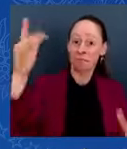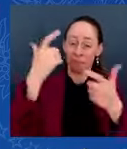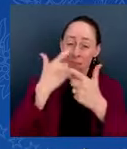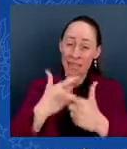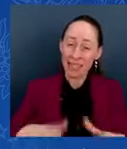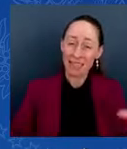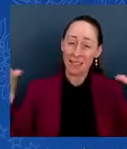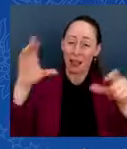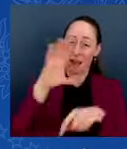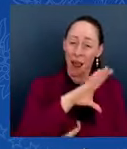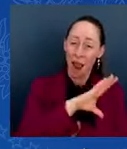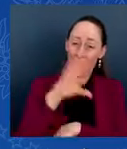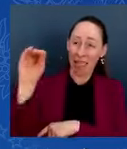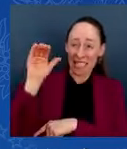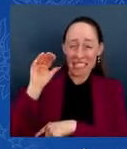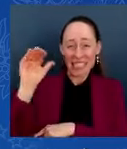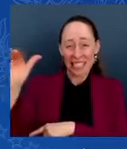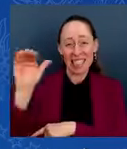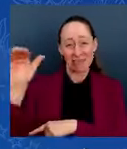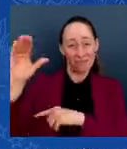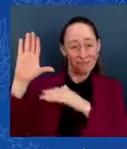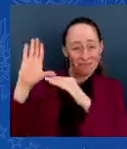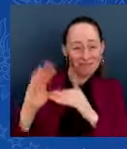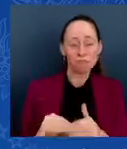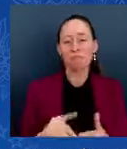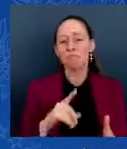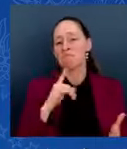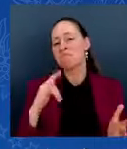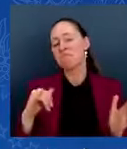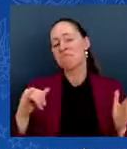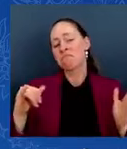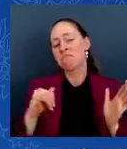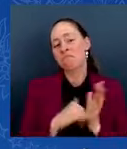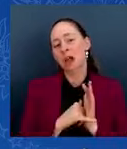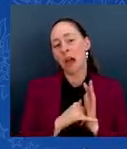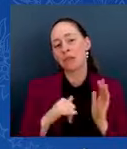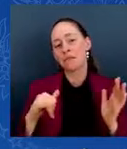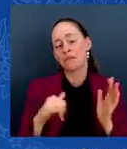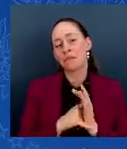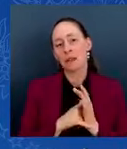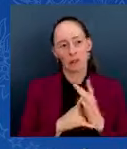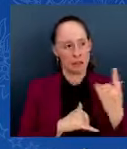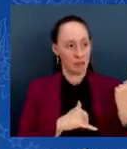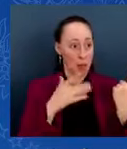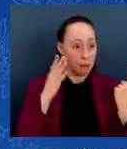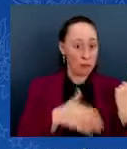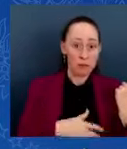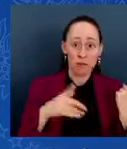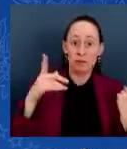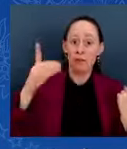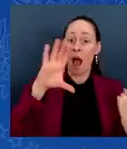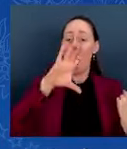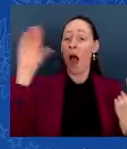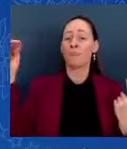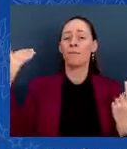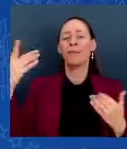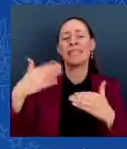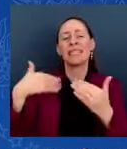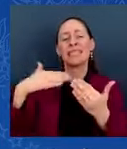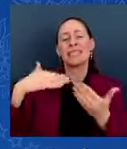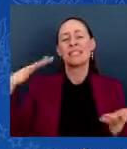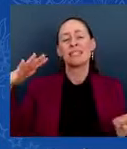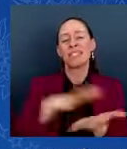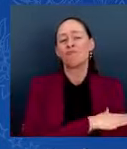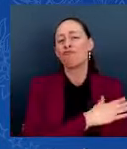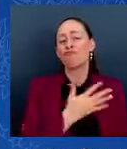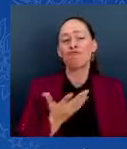is virtually impossible. It's one person against a huge corporation. But Medicare represents more than 65